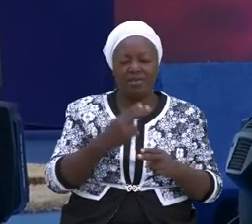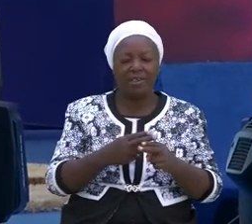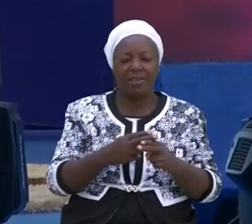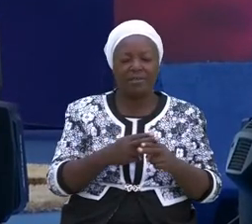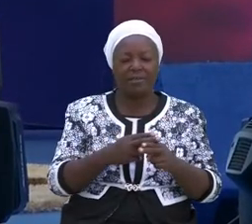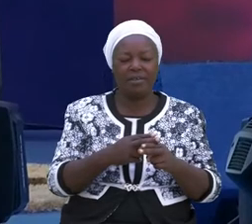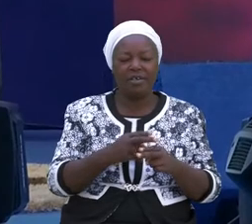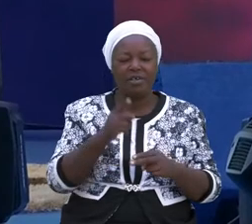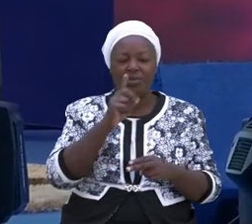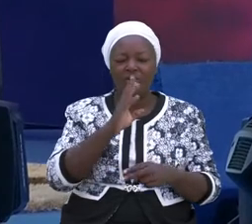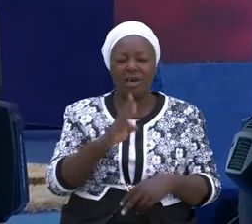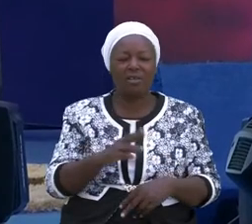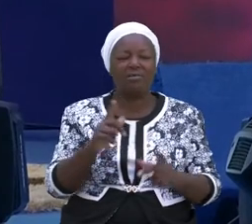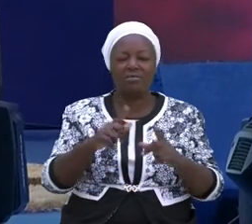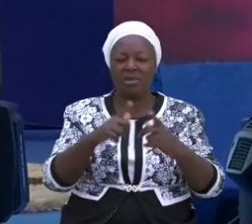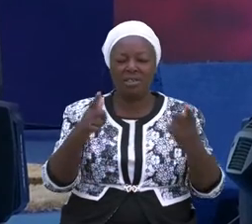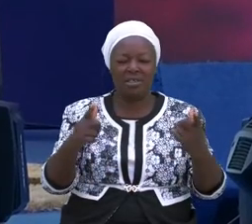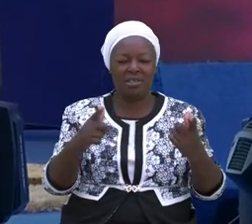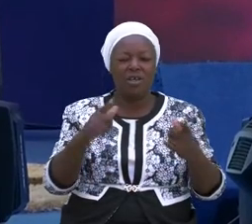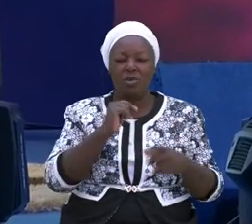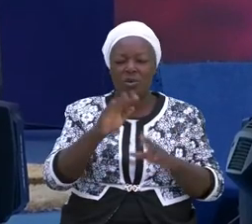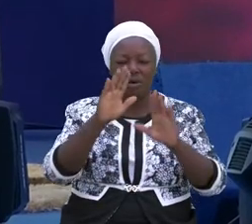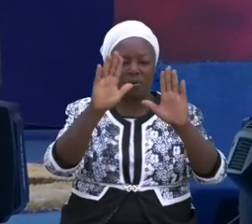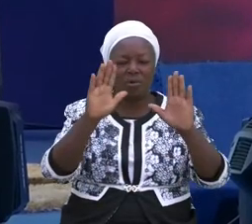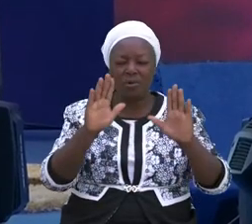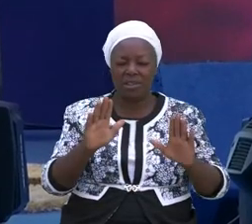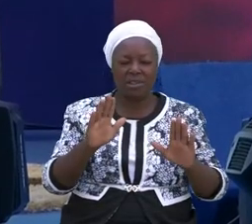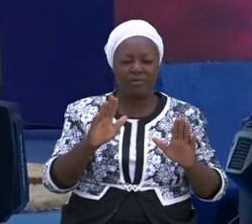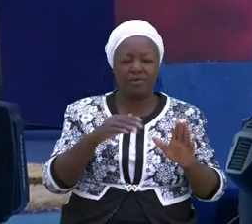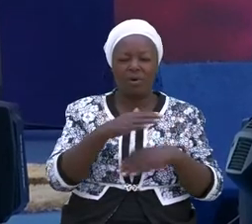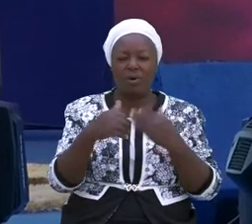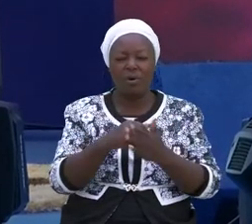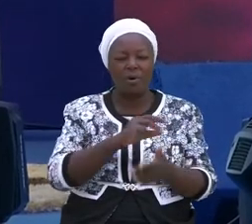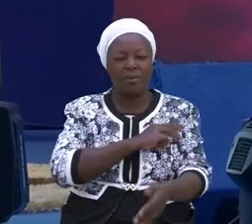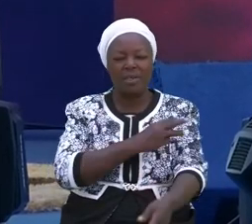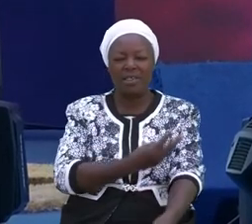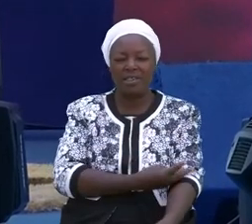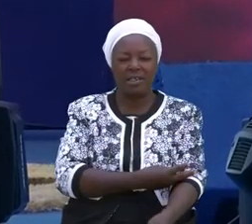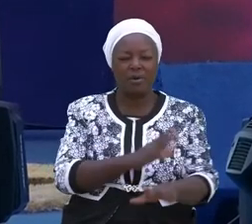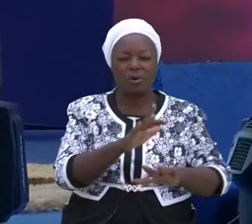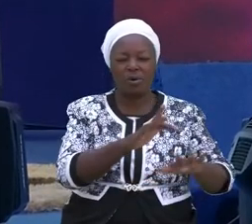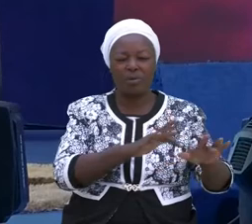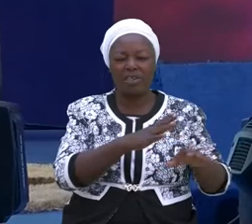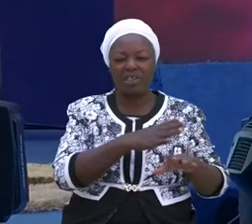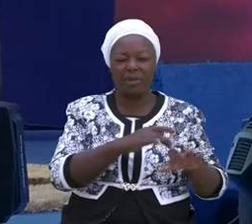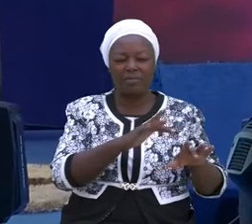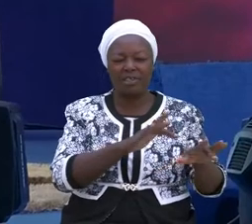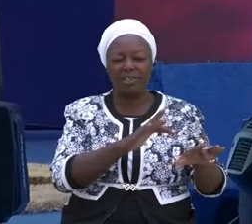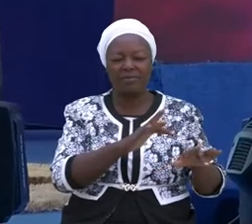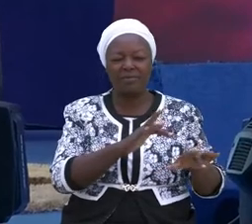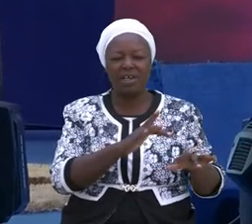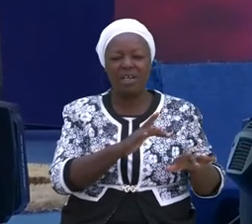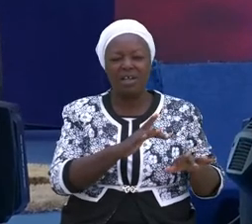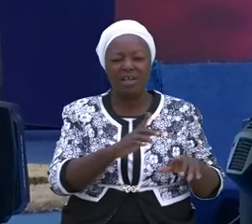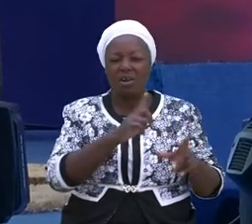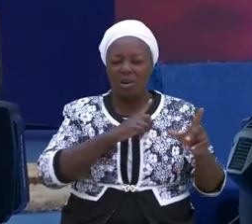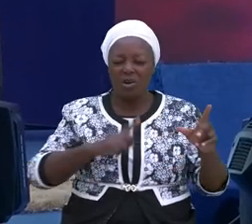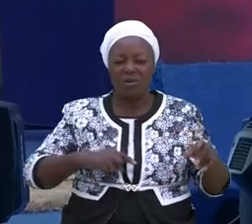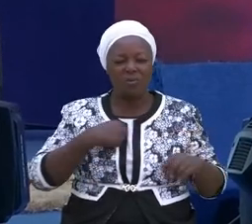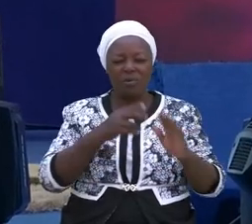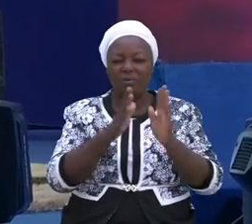are awesome. You are wonderful, almighty, compassionate and merciful. Lord, we pray